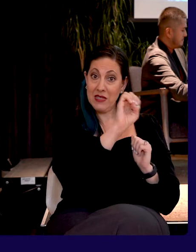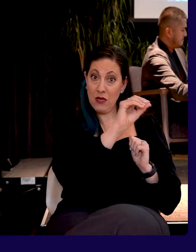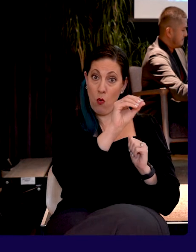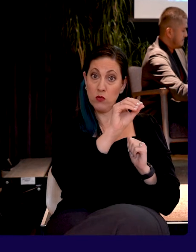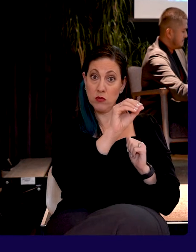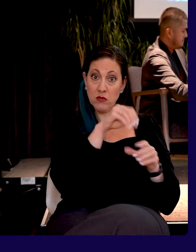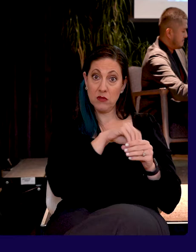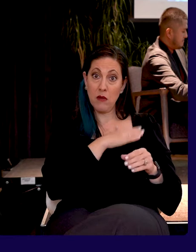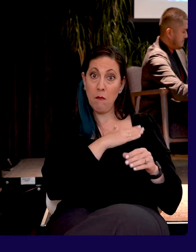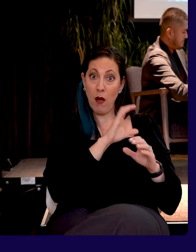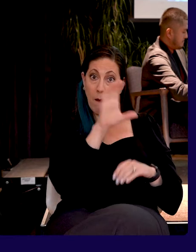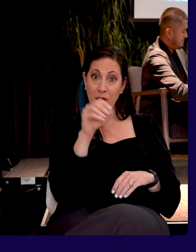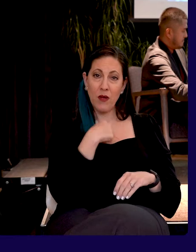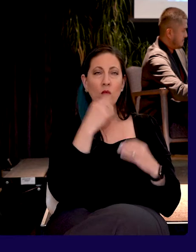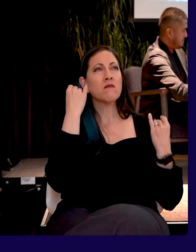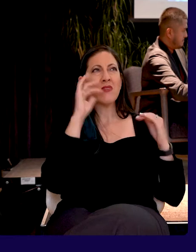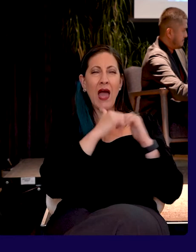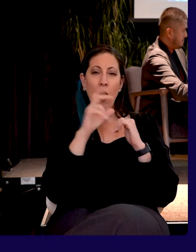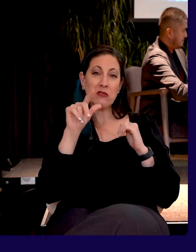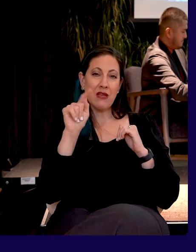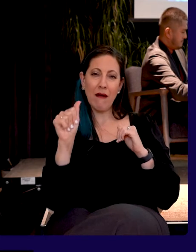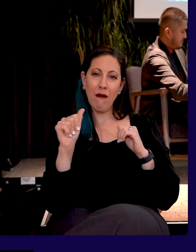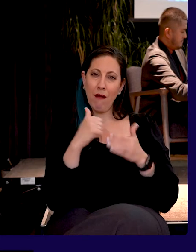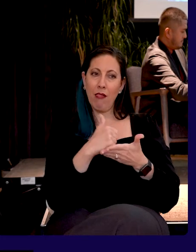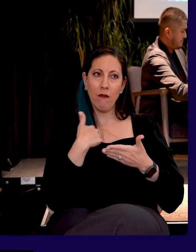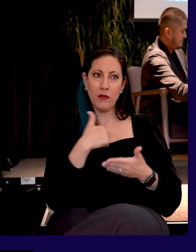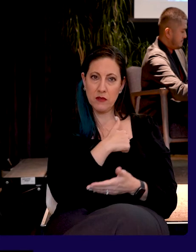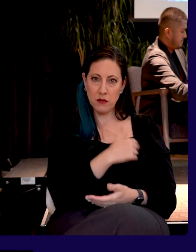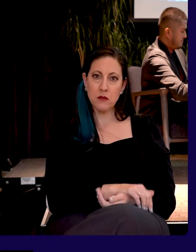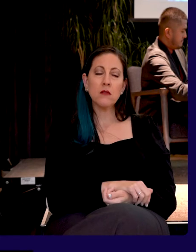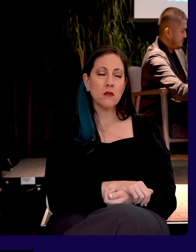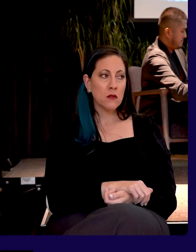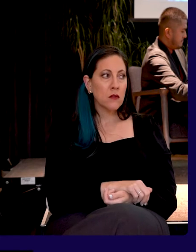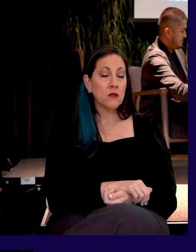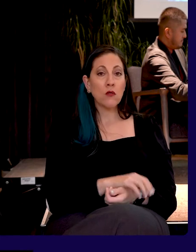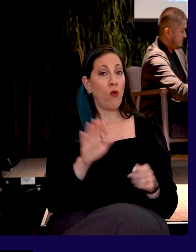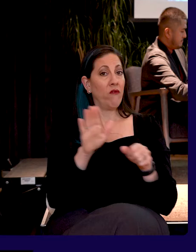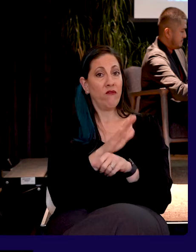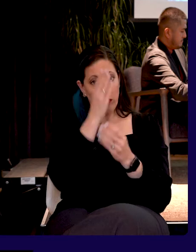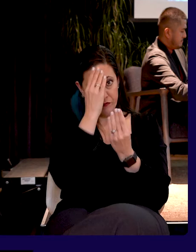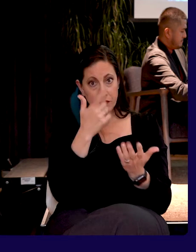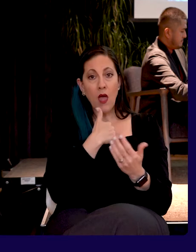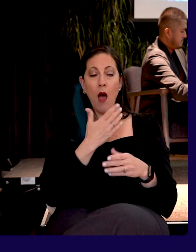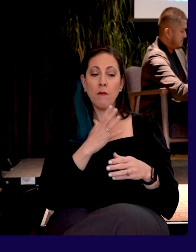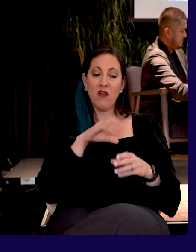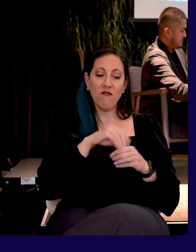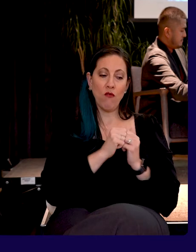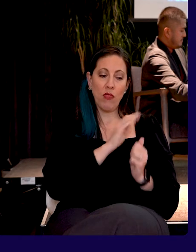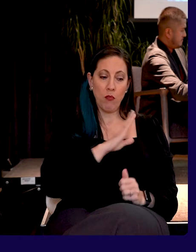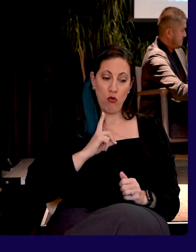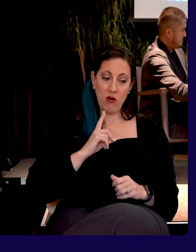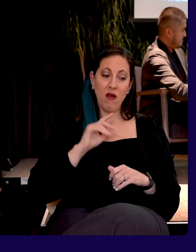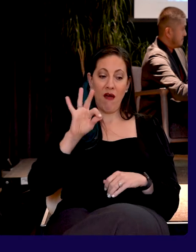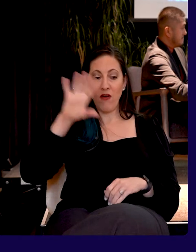thinking about how can data help in this aspect. Full disclosure, I sit on the board of a company called Arena